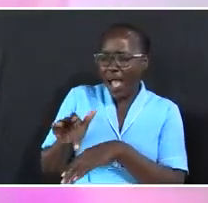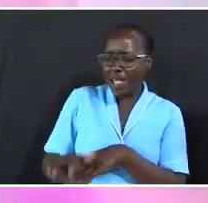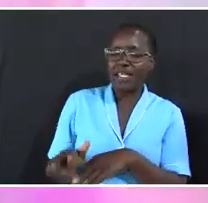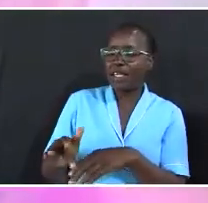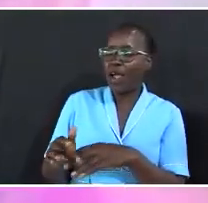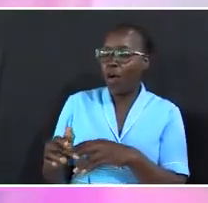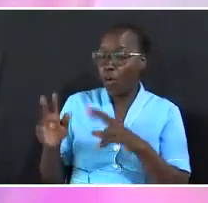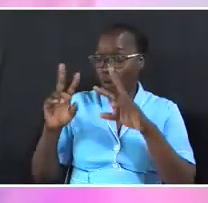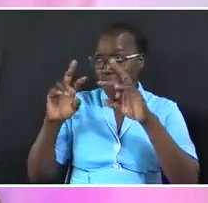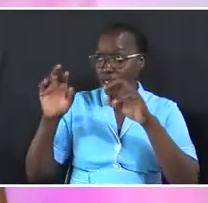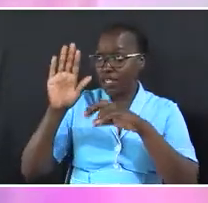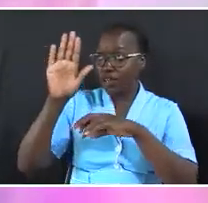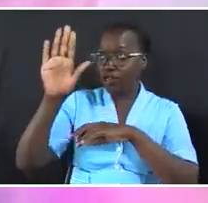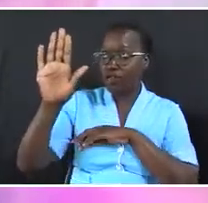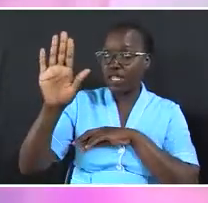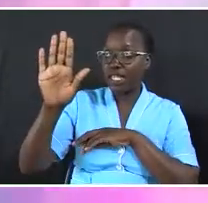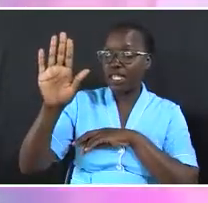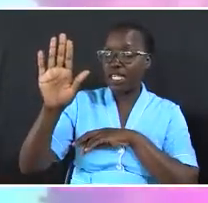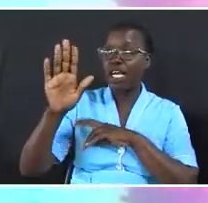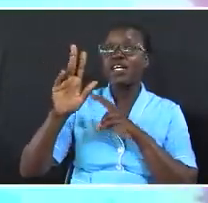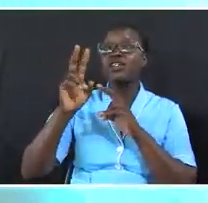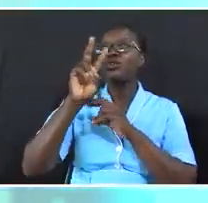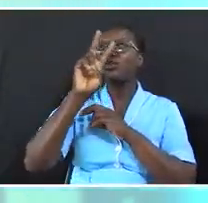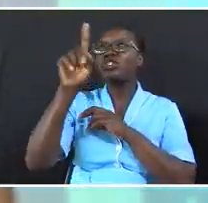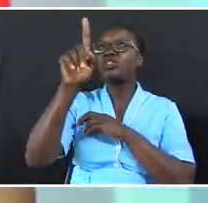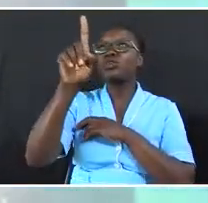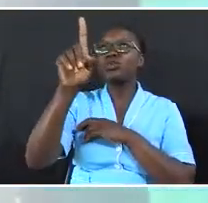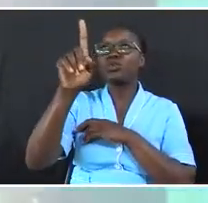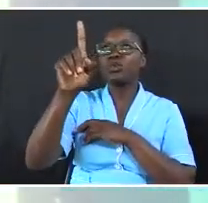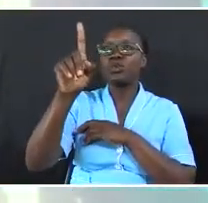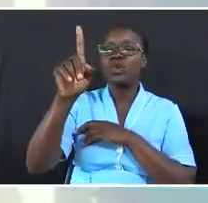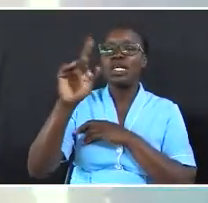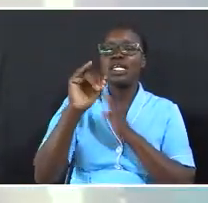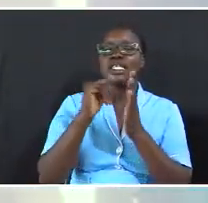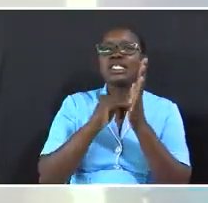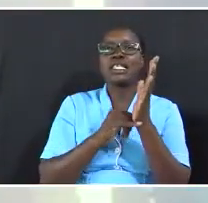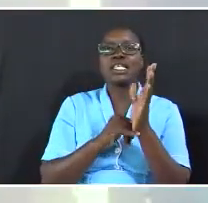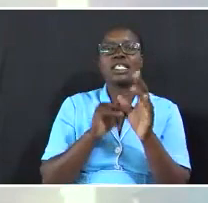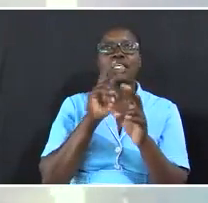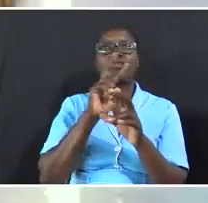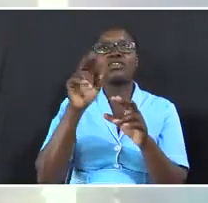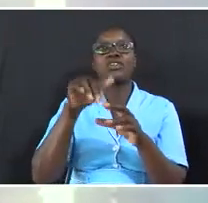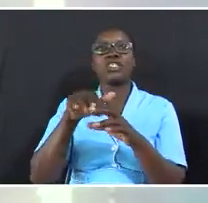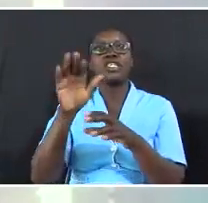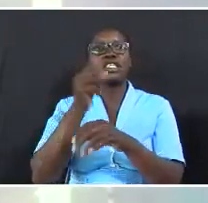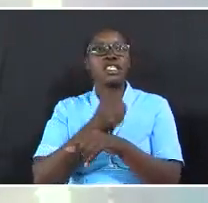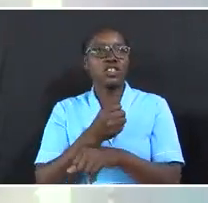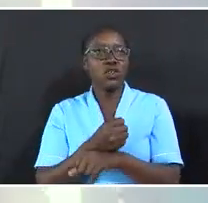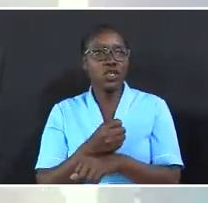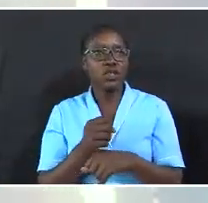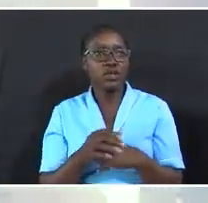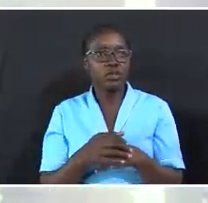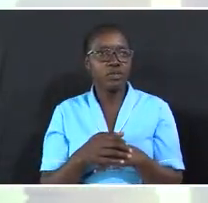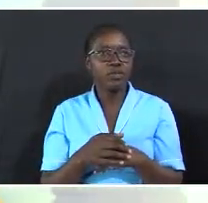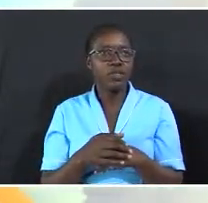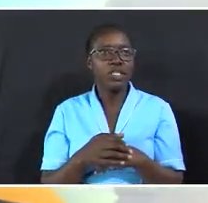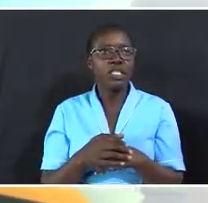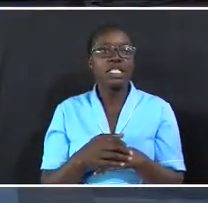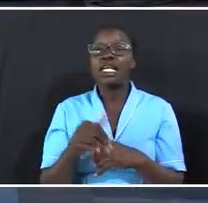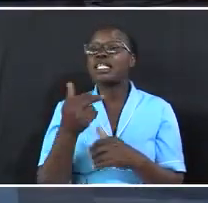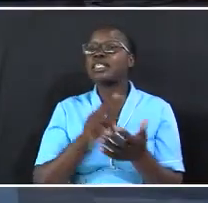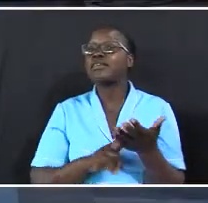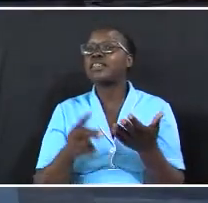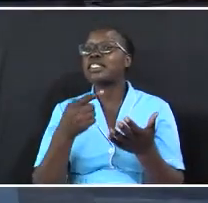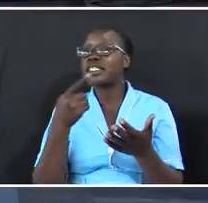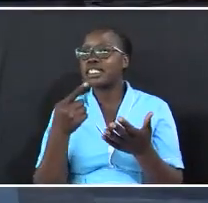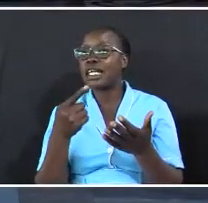will I seek for thee to see you just as I have seen you in the sanctuary. And in other verses he